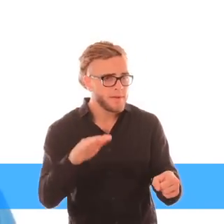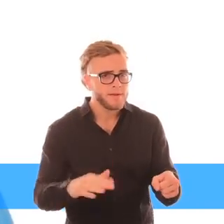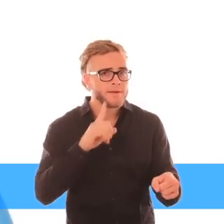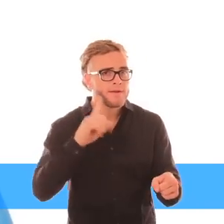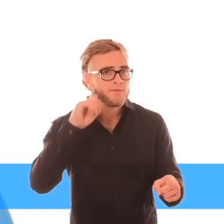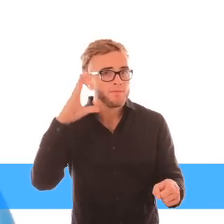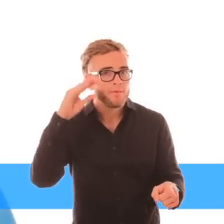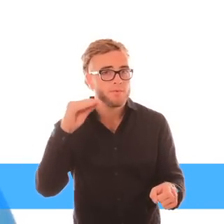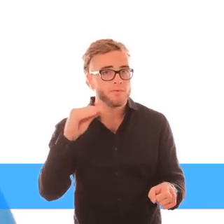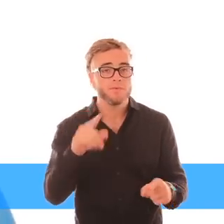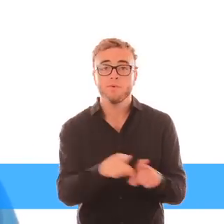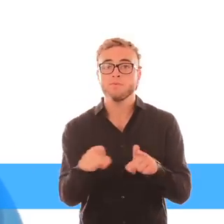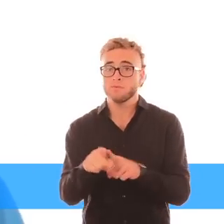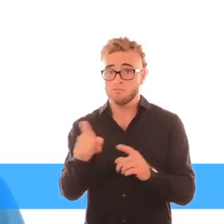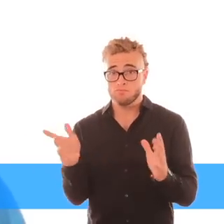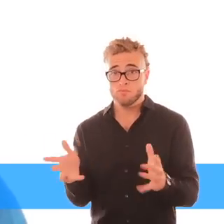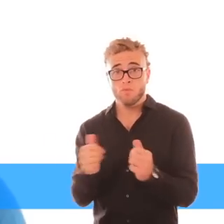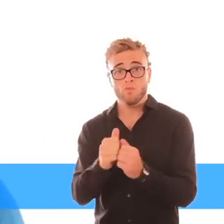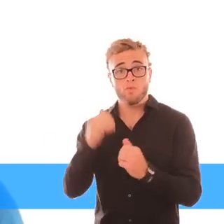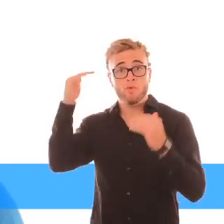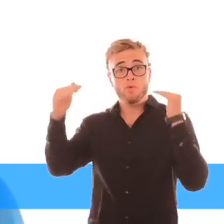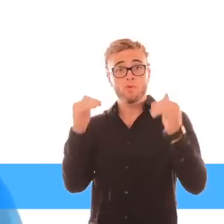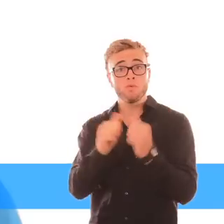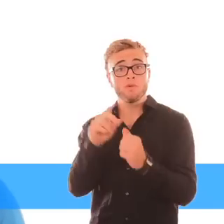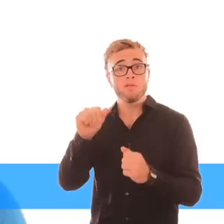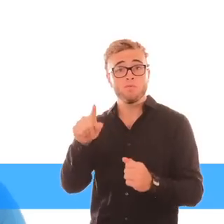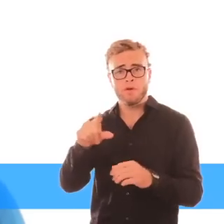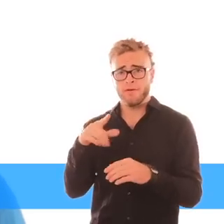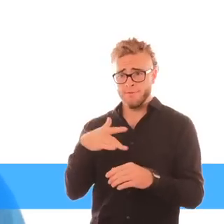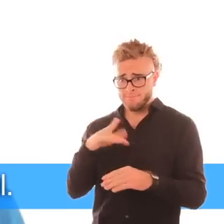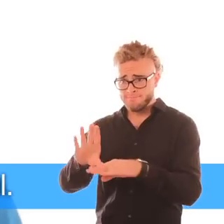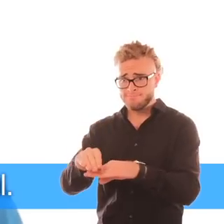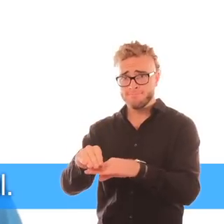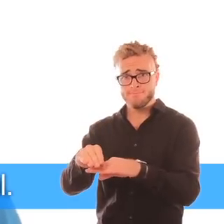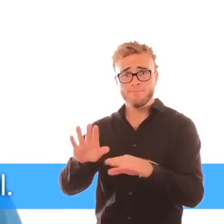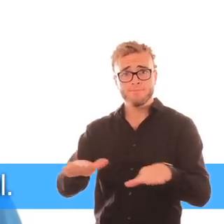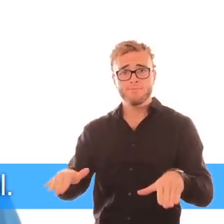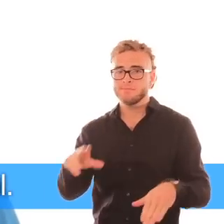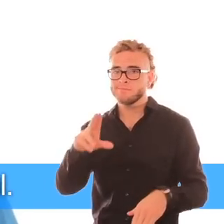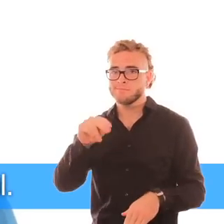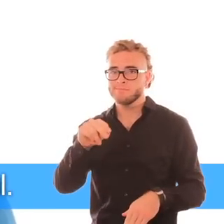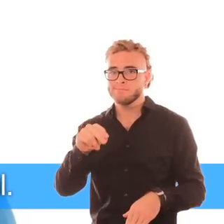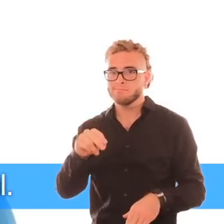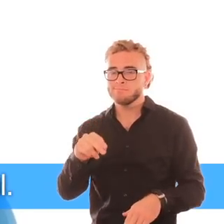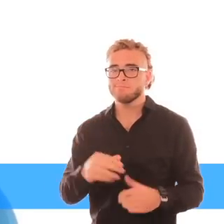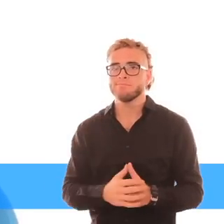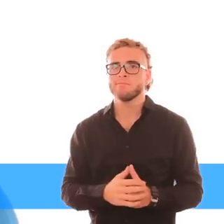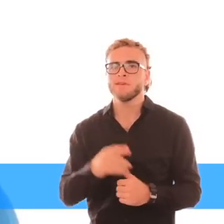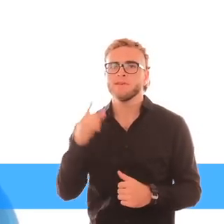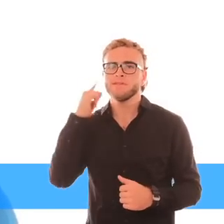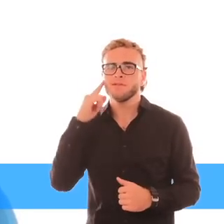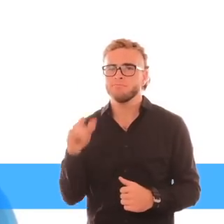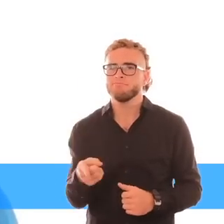with disabilities as if they are children who cannot fully understand things or act on their own. It sounds patronizing and disrespectful.